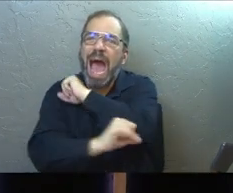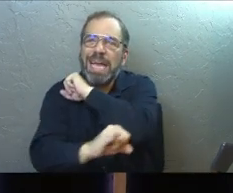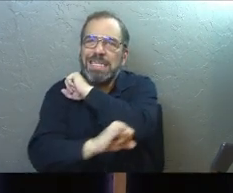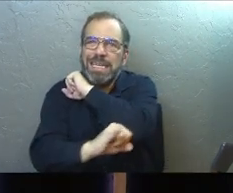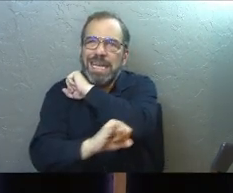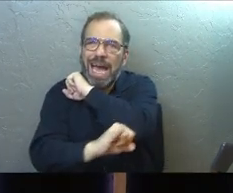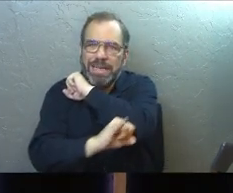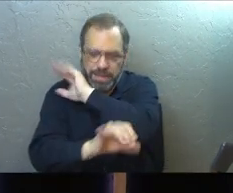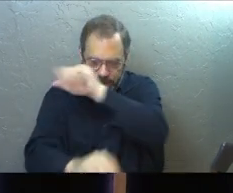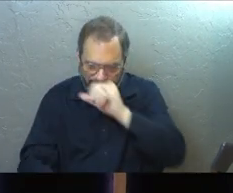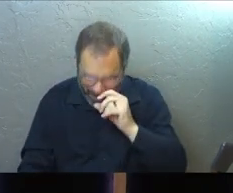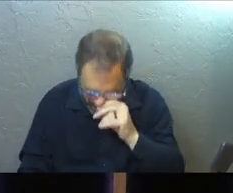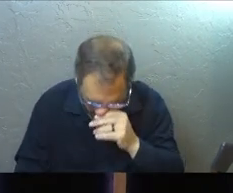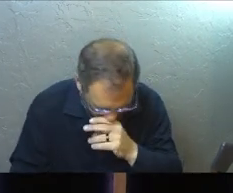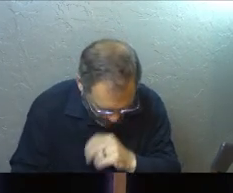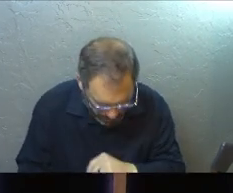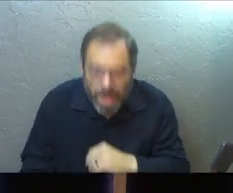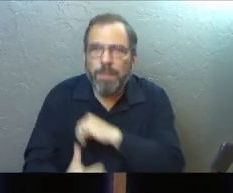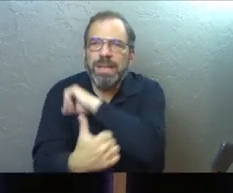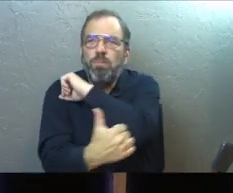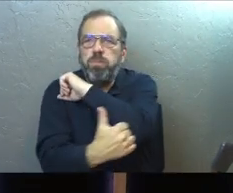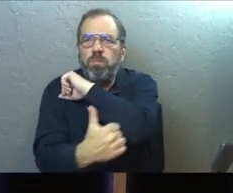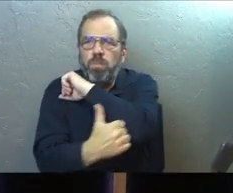So here's the twist ending.